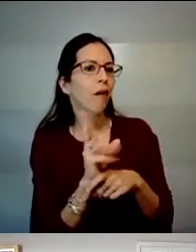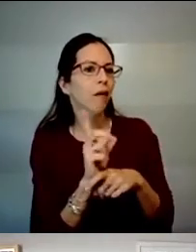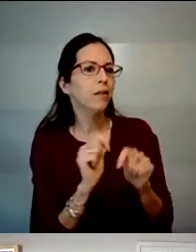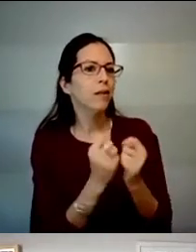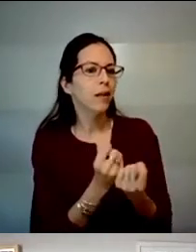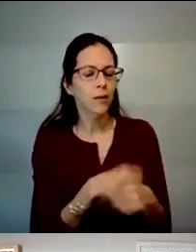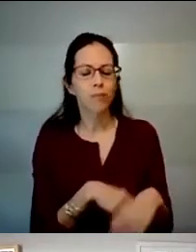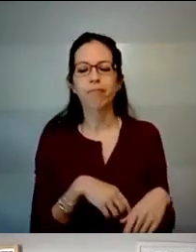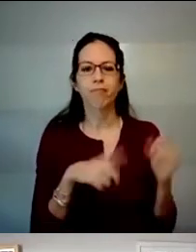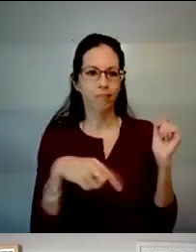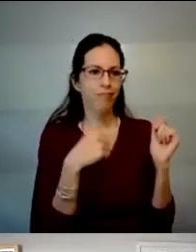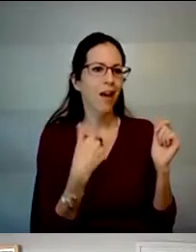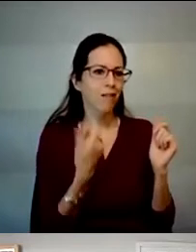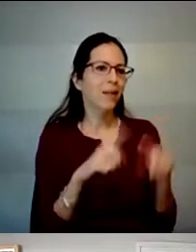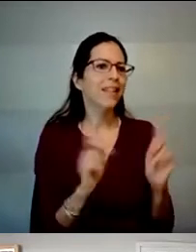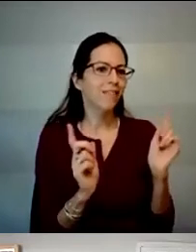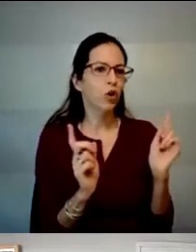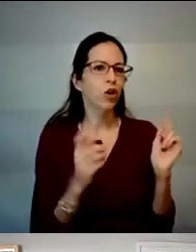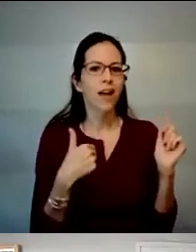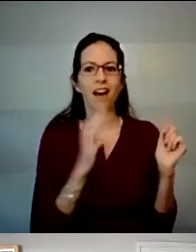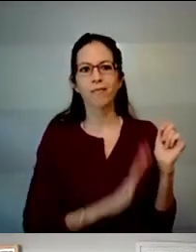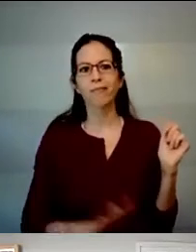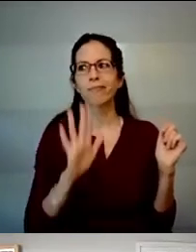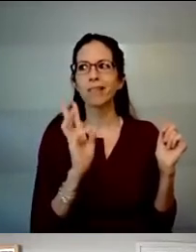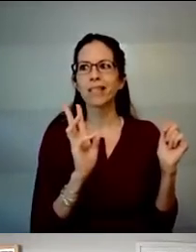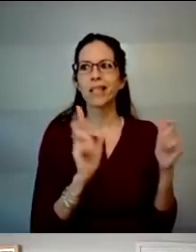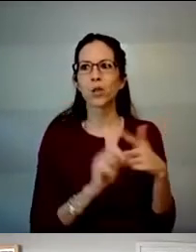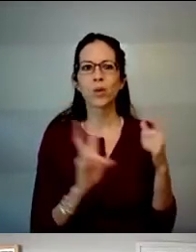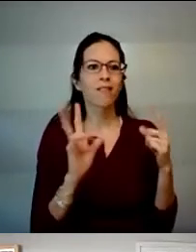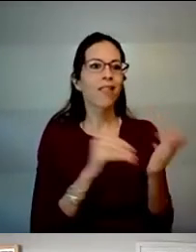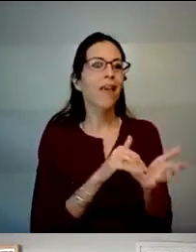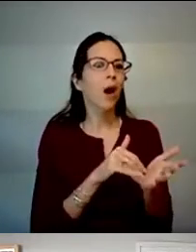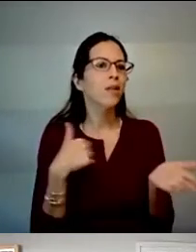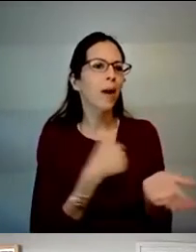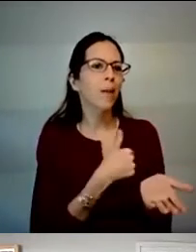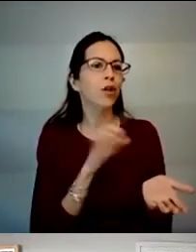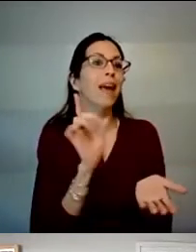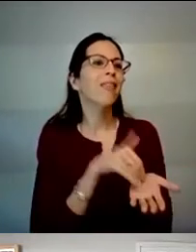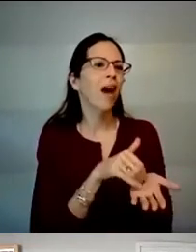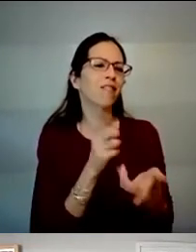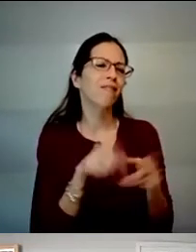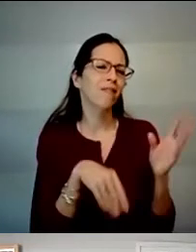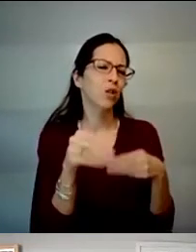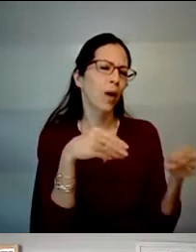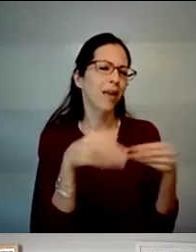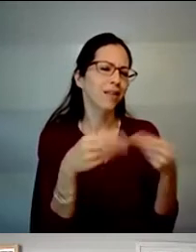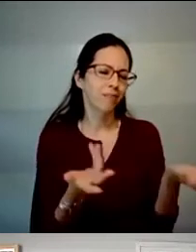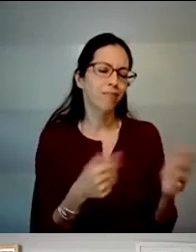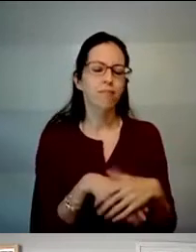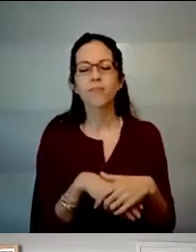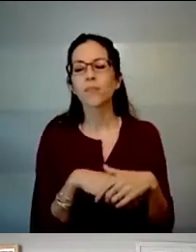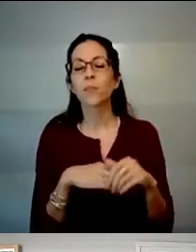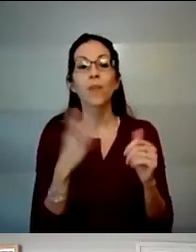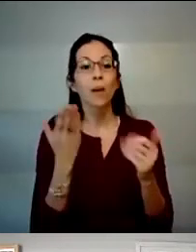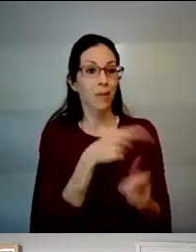you know, they have a slightly different, you know, they have around 6,000-7,000 members, 8,000, you know, it fluctuates a little, you know, they might have a different